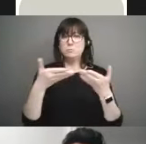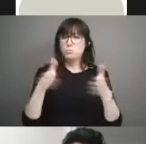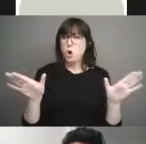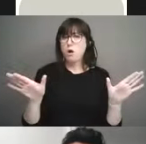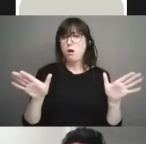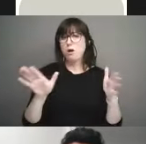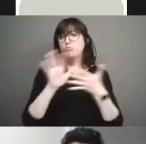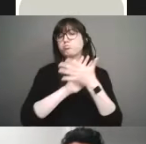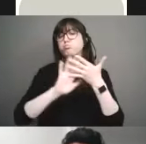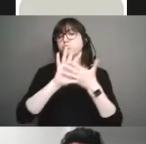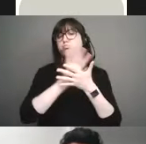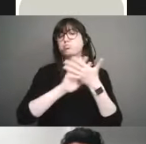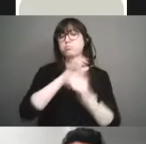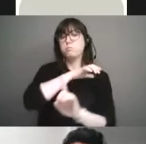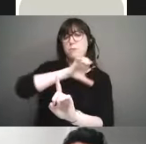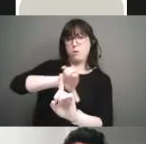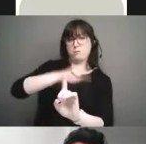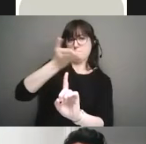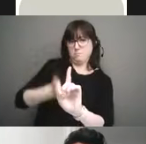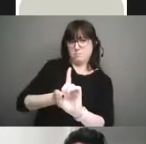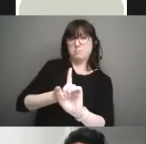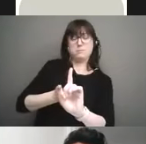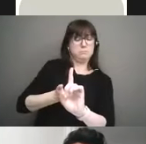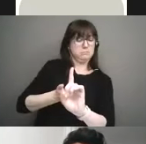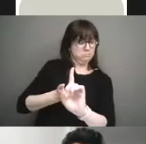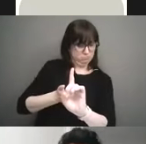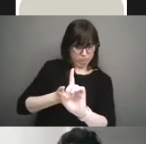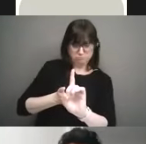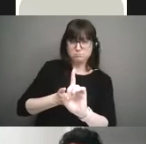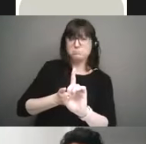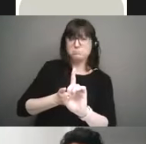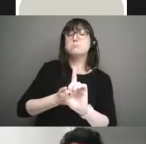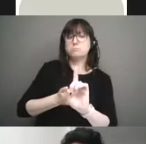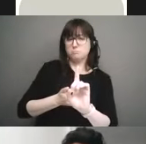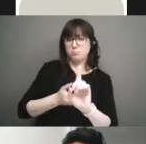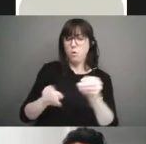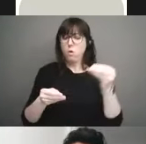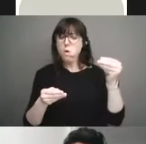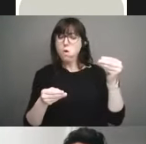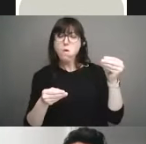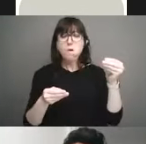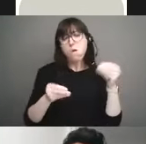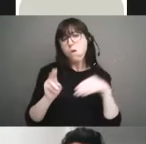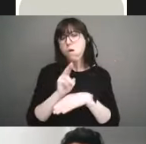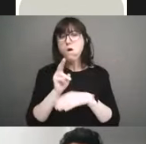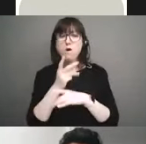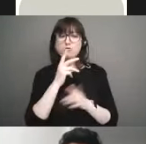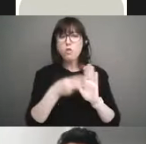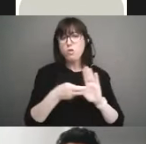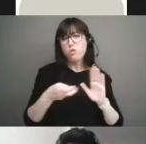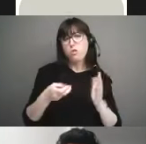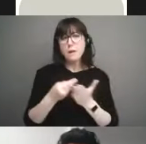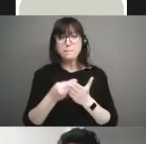discretionary power to the attorney that could use it to abuse financially the grantor of the